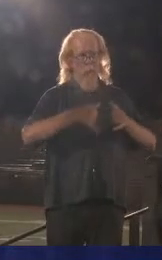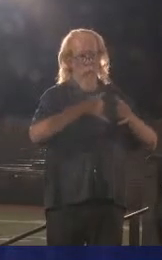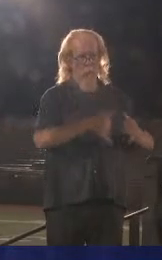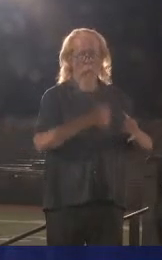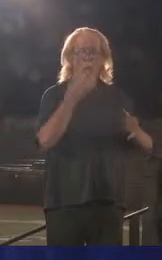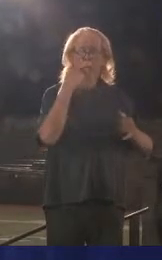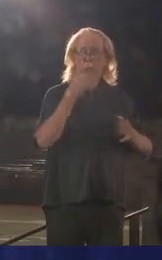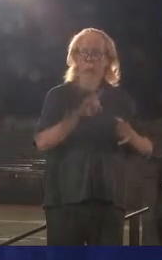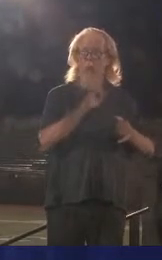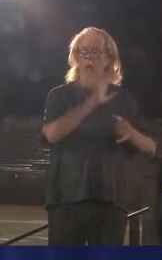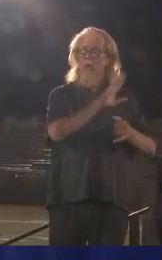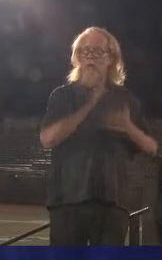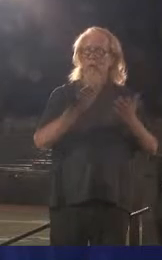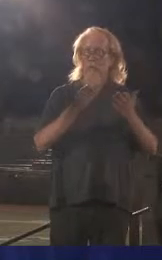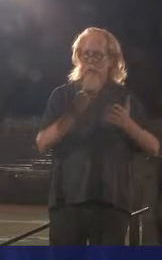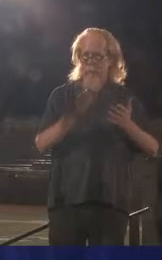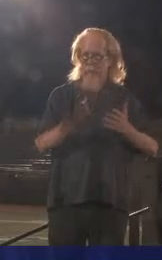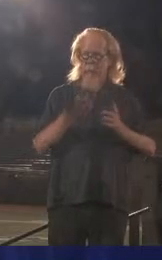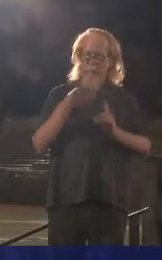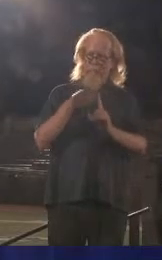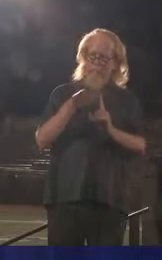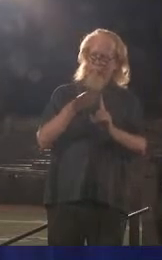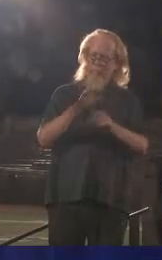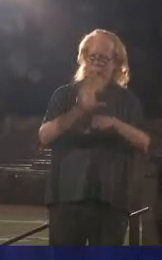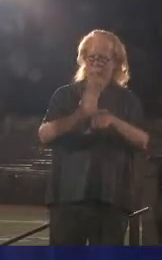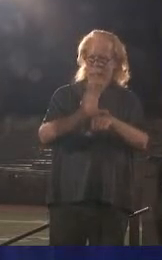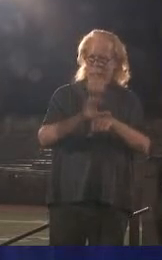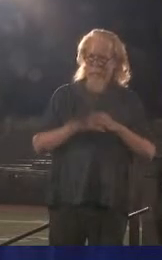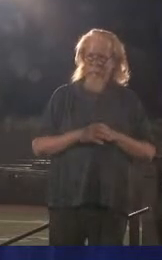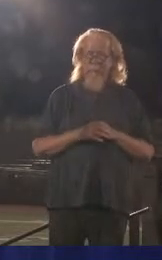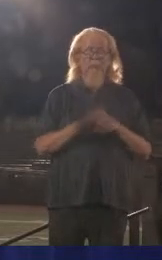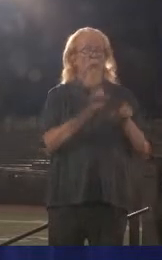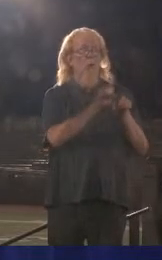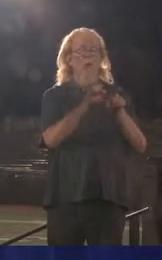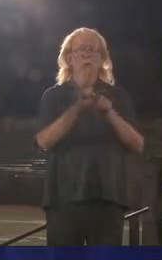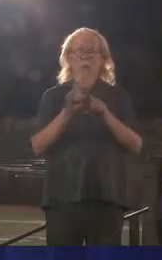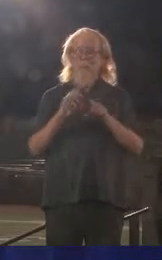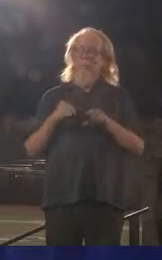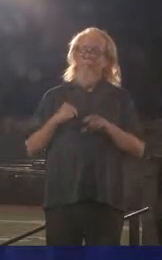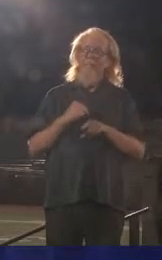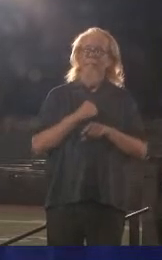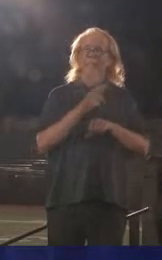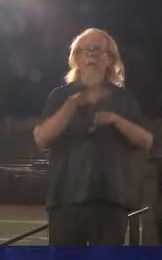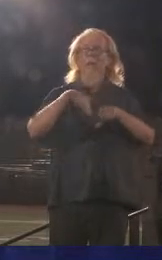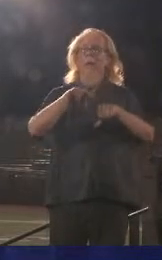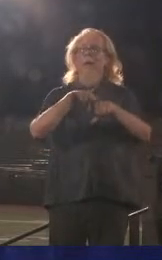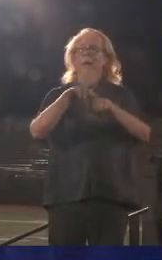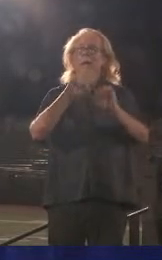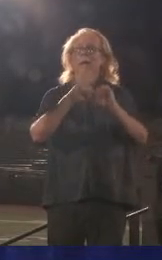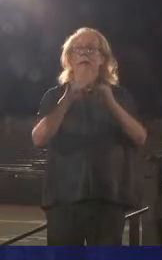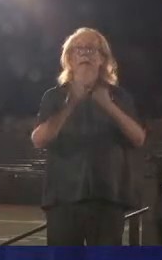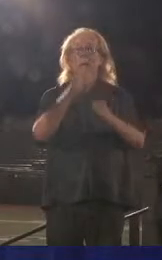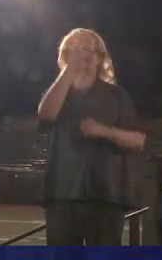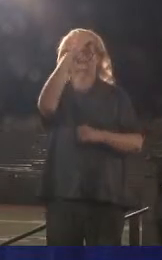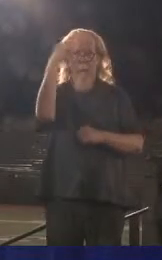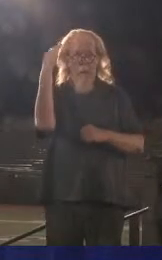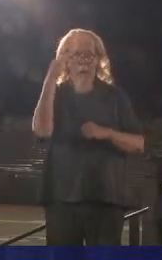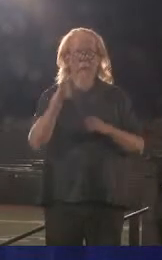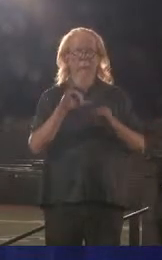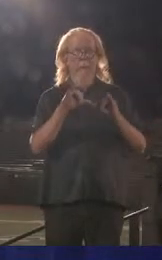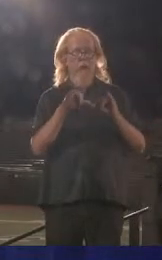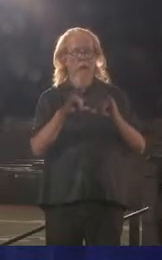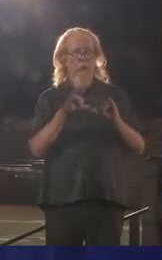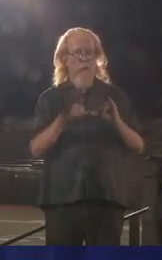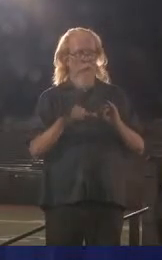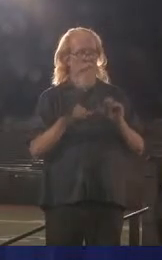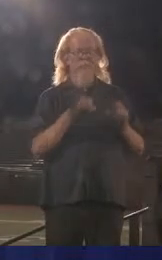church. Nalania is also a member of the National Society of Black Engineers. At only